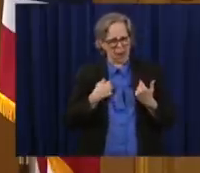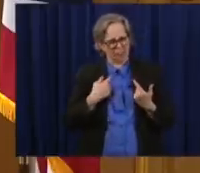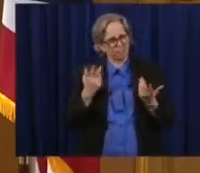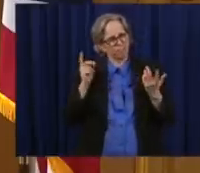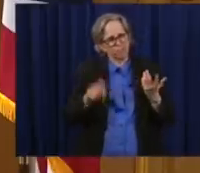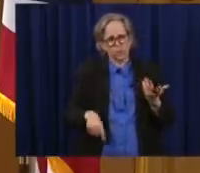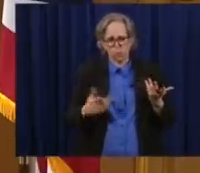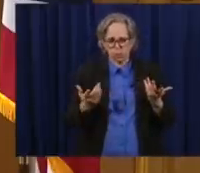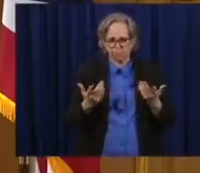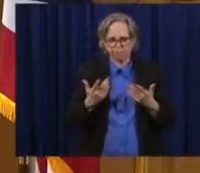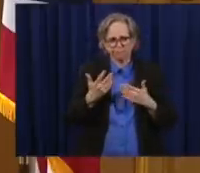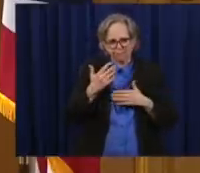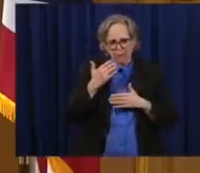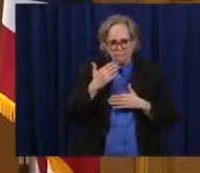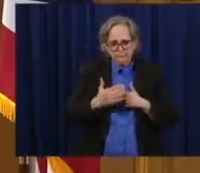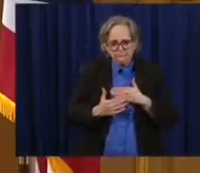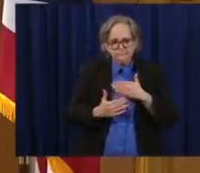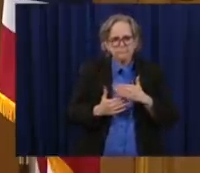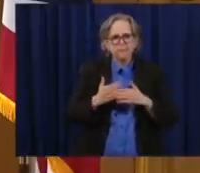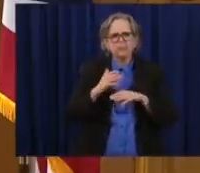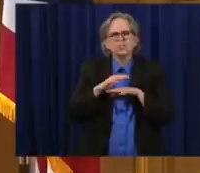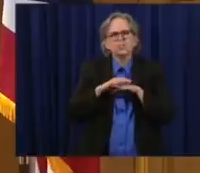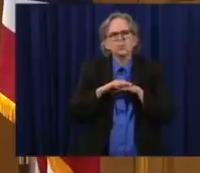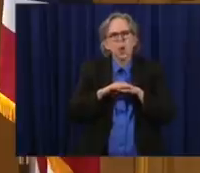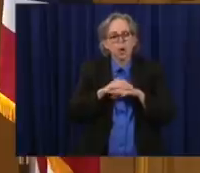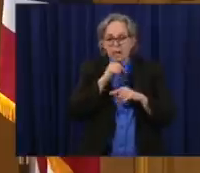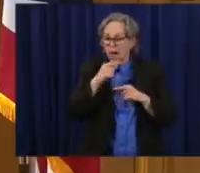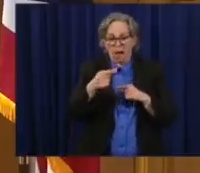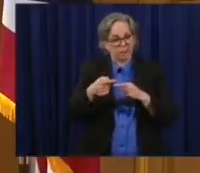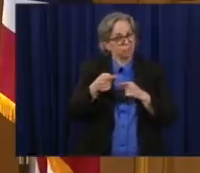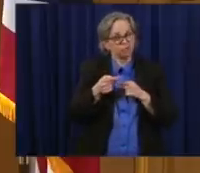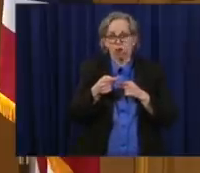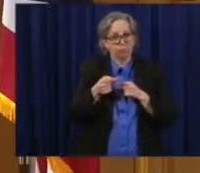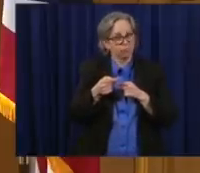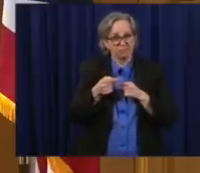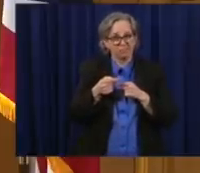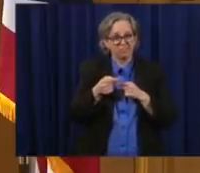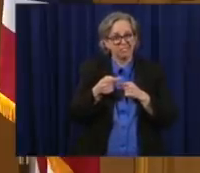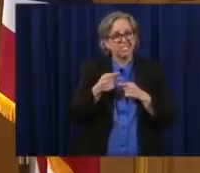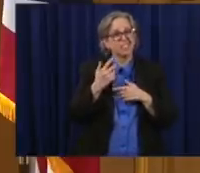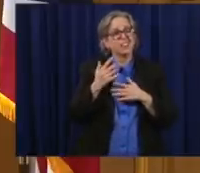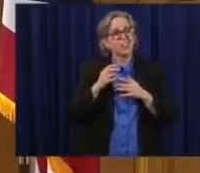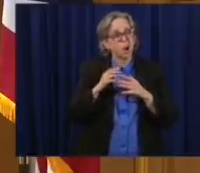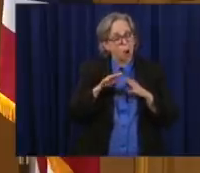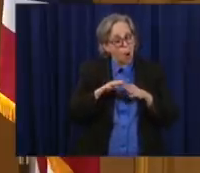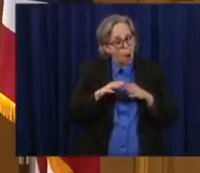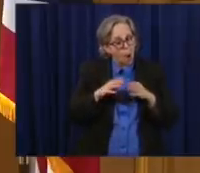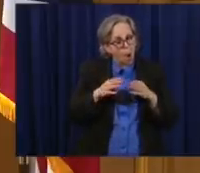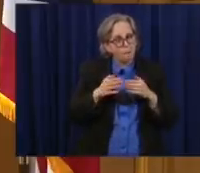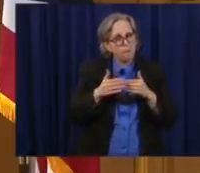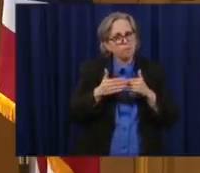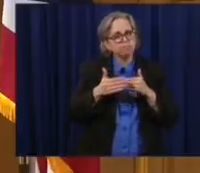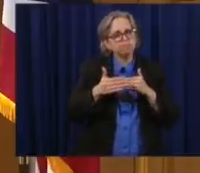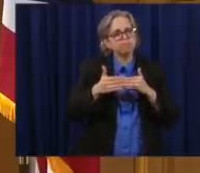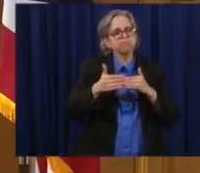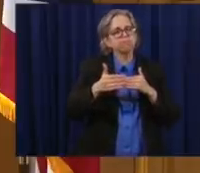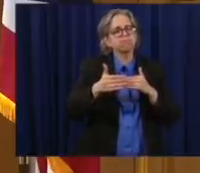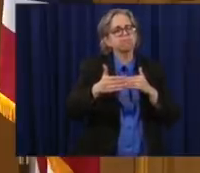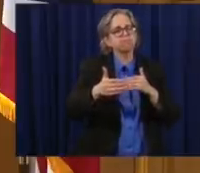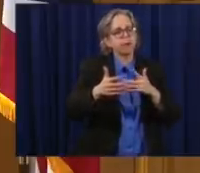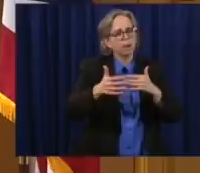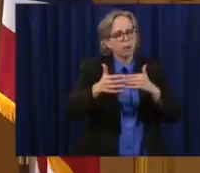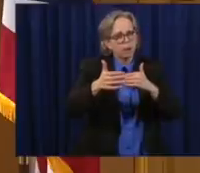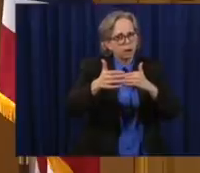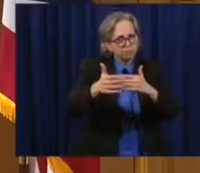a long way to go. But opening up some businesses that fit the same kind of mold